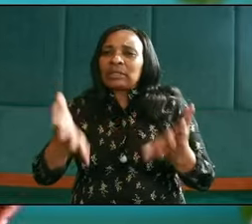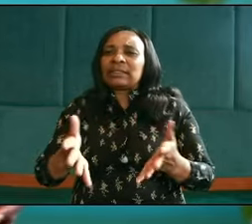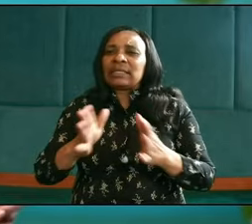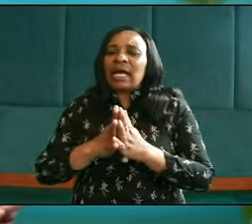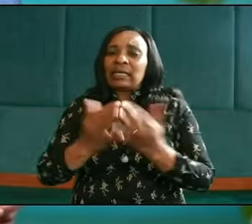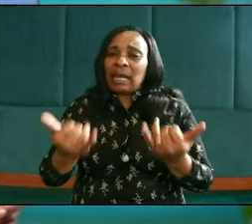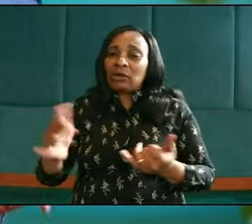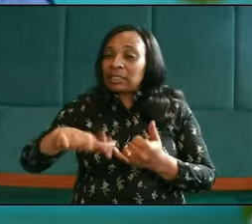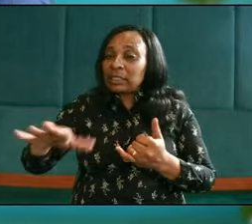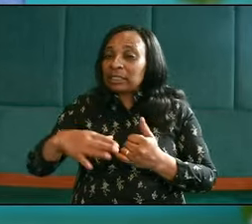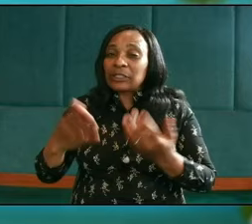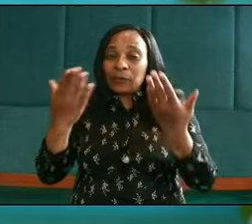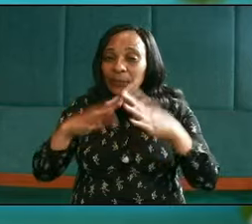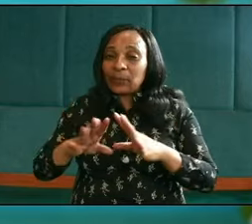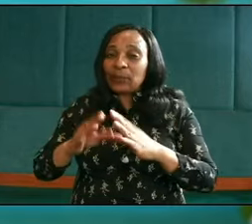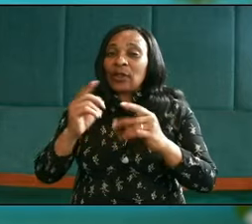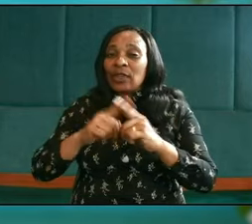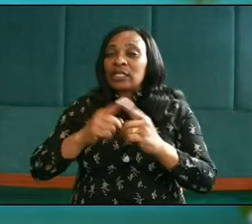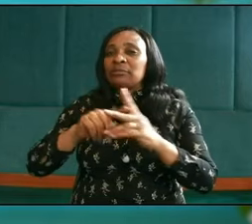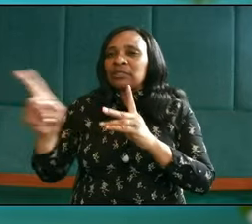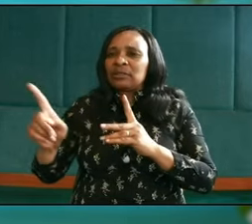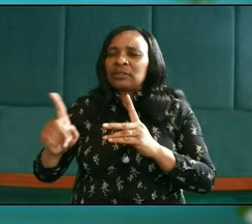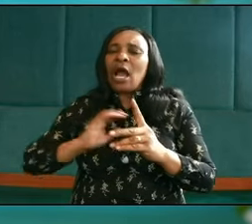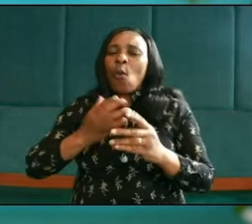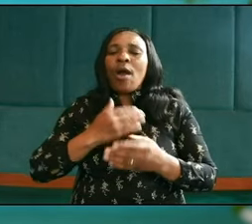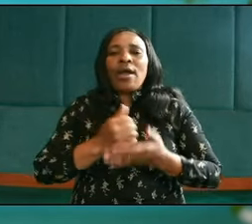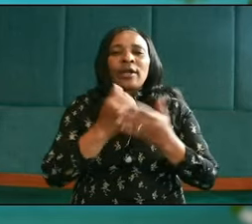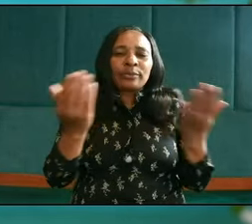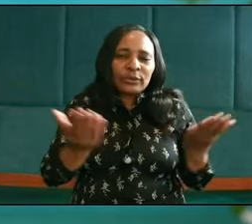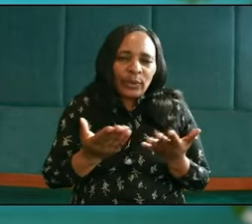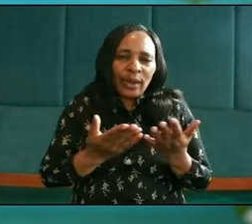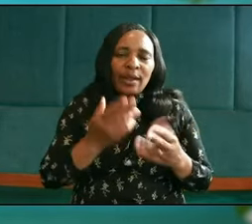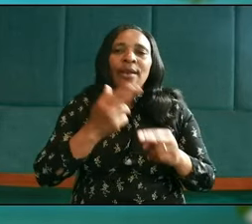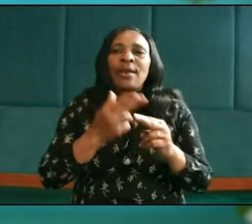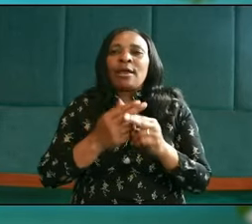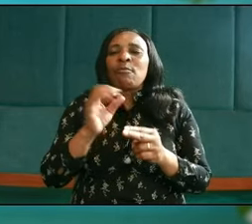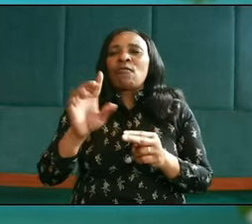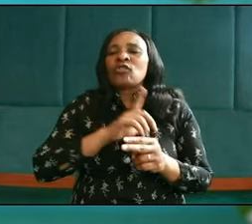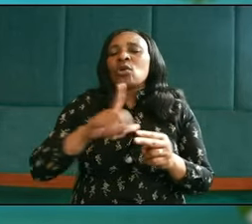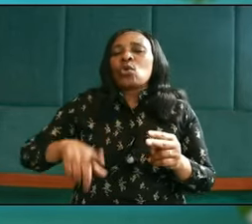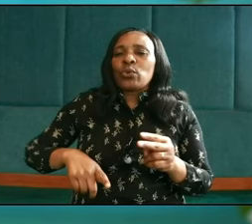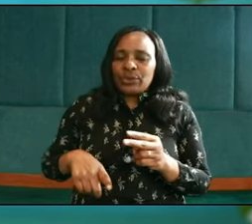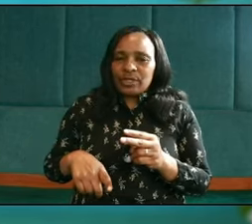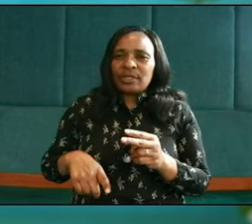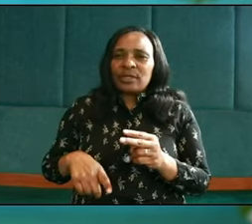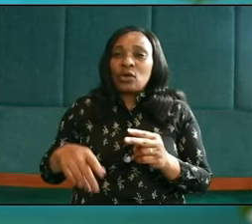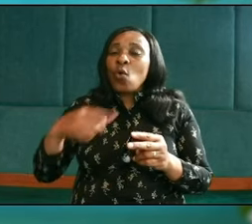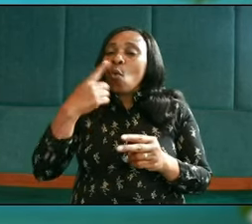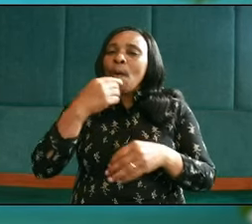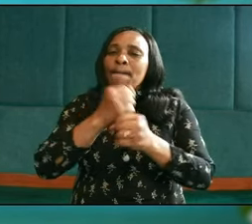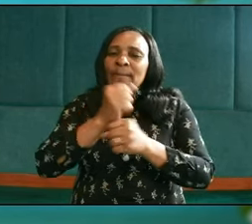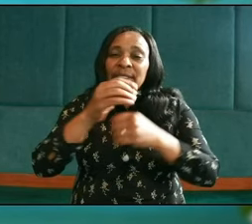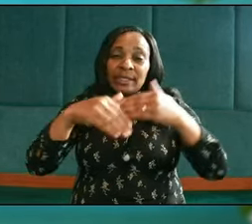escaped. Our help is in the name of the Lord, who